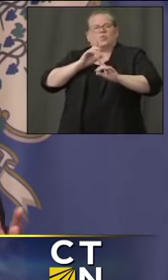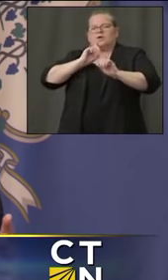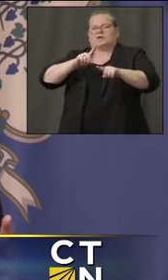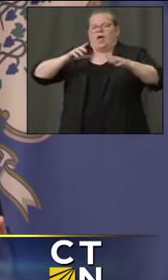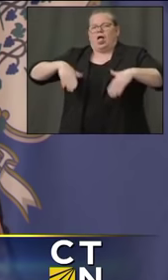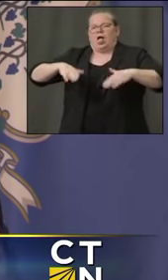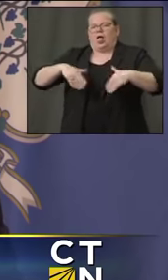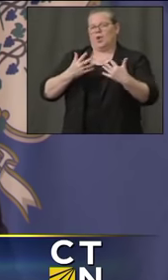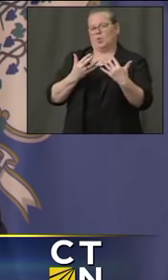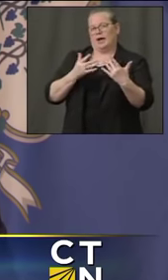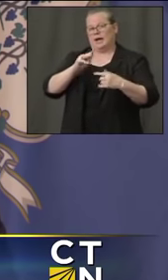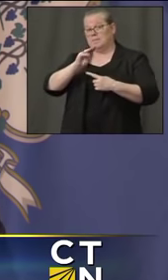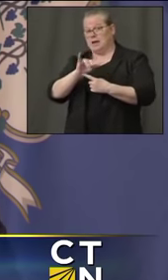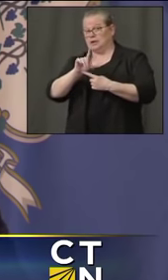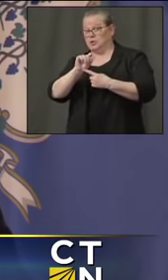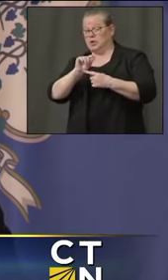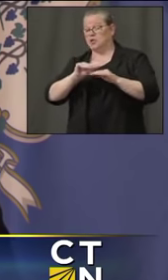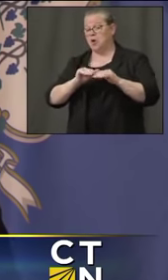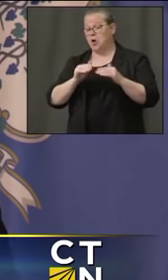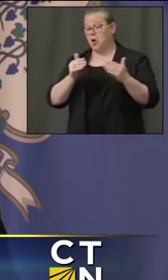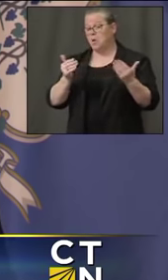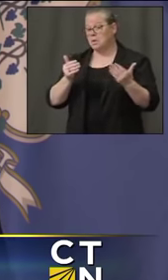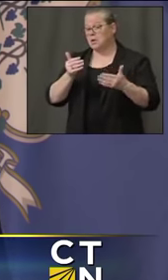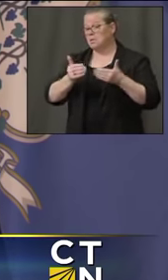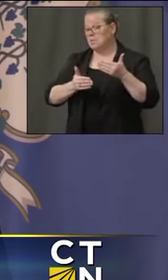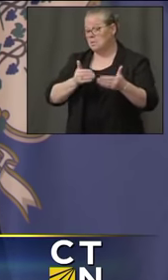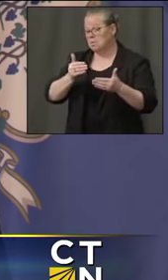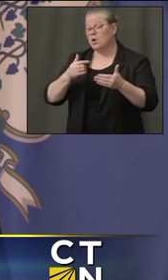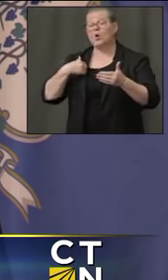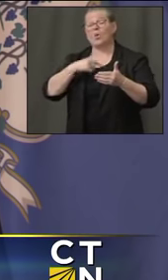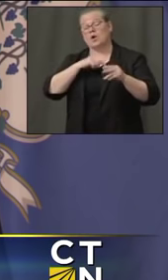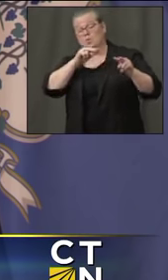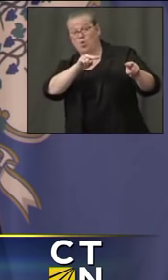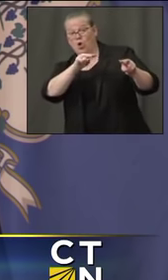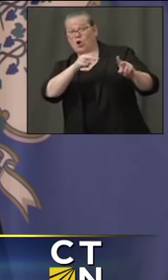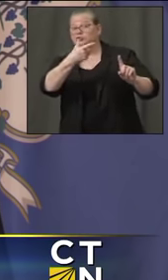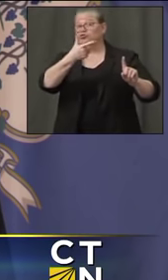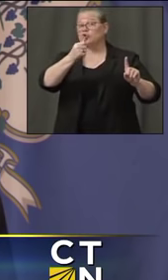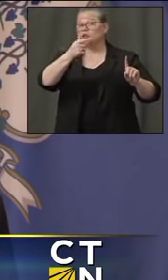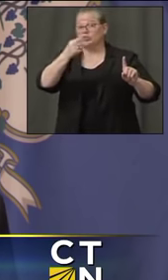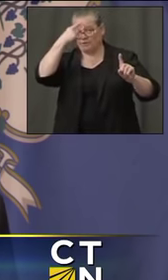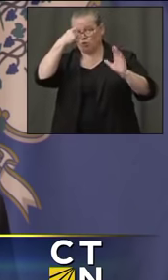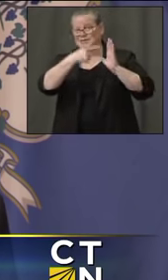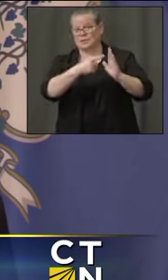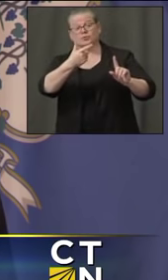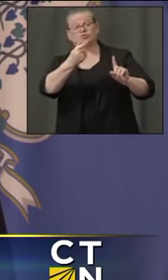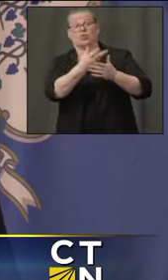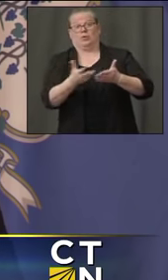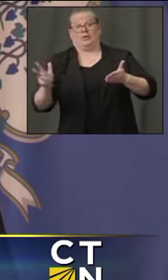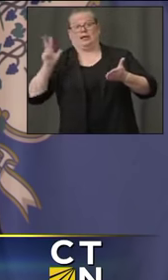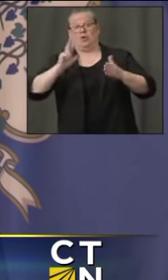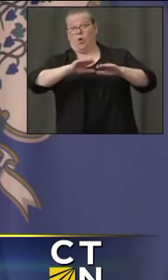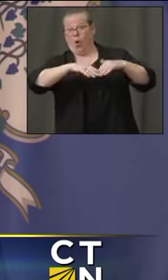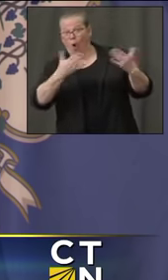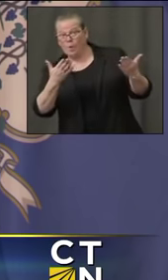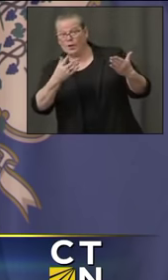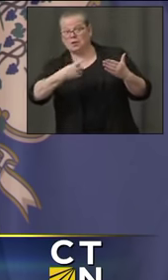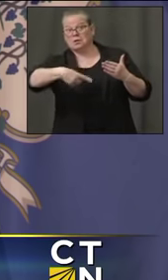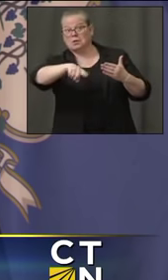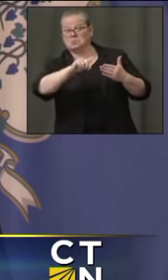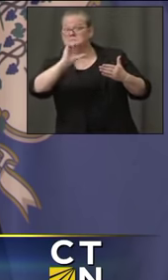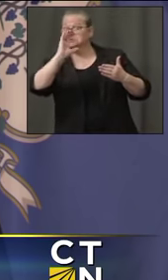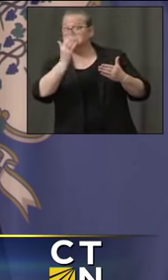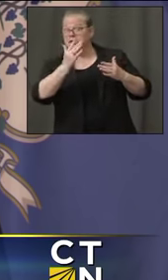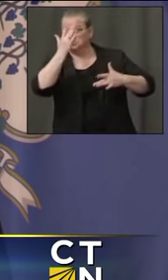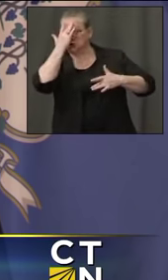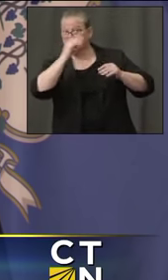they slowly reopened, or not so slowly reopened, and that was 3 weeks ago, and that's relatively good news. We also learned from